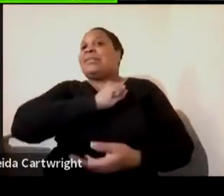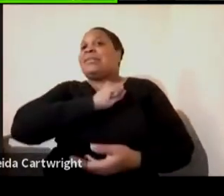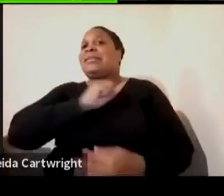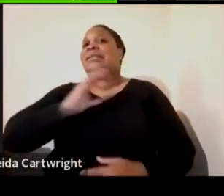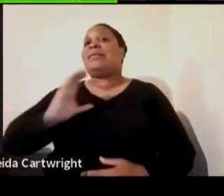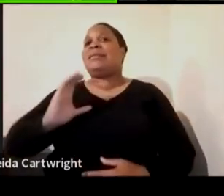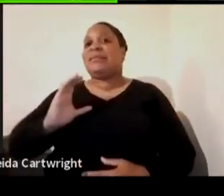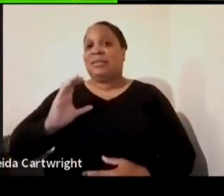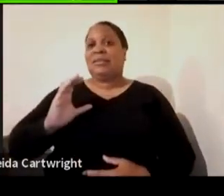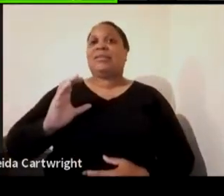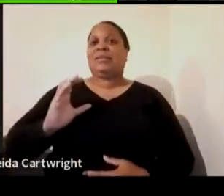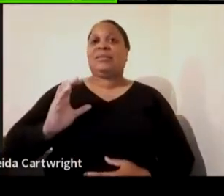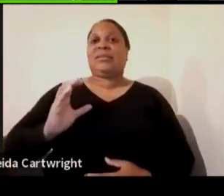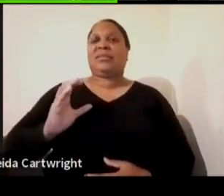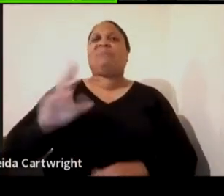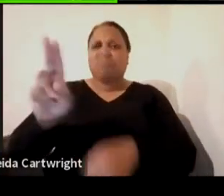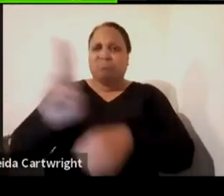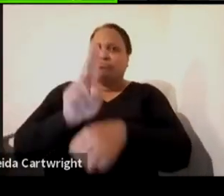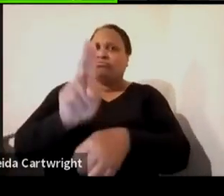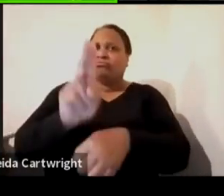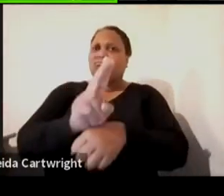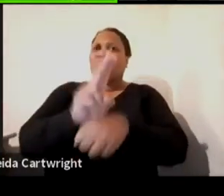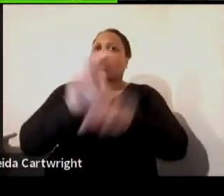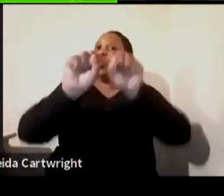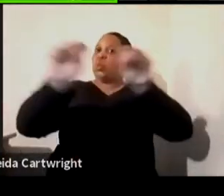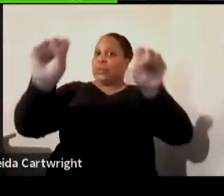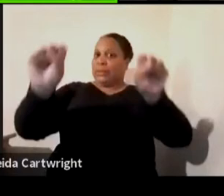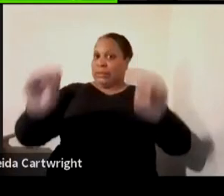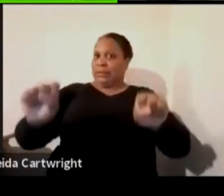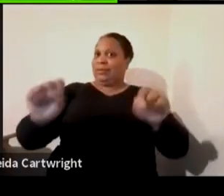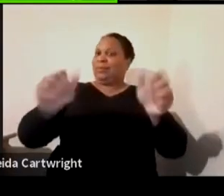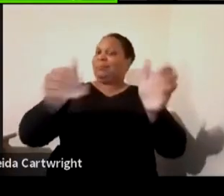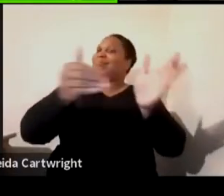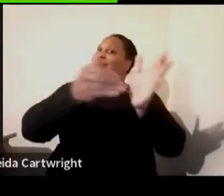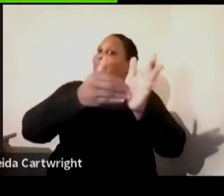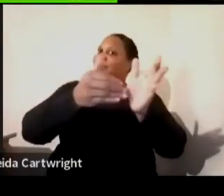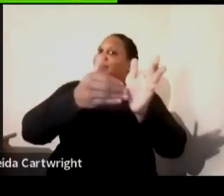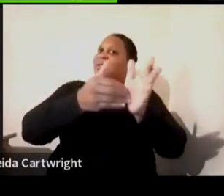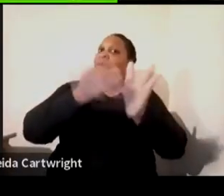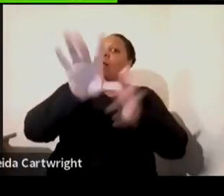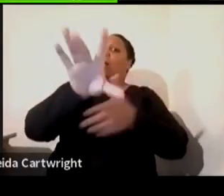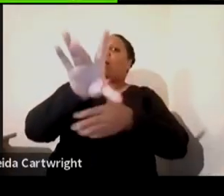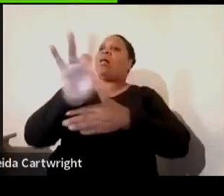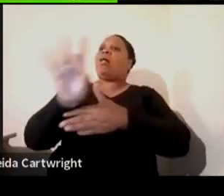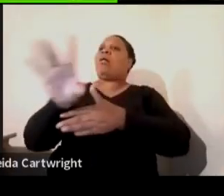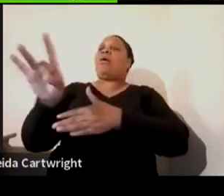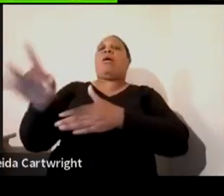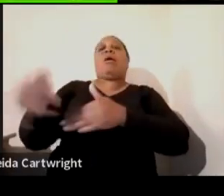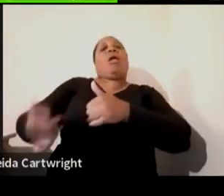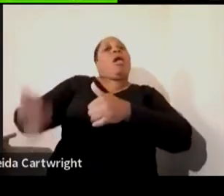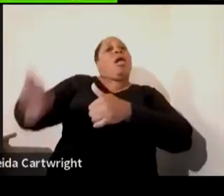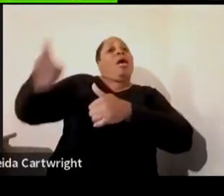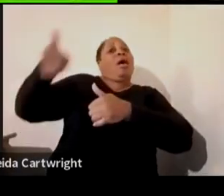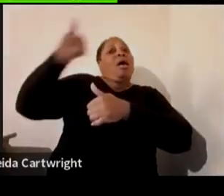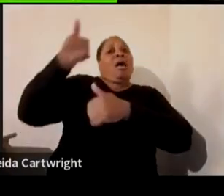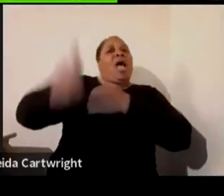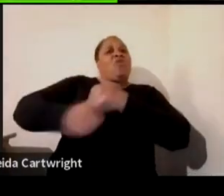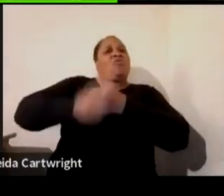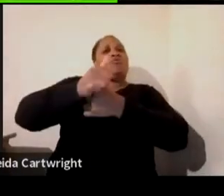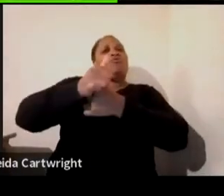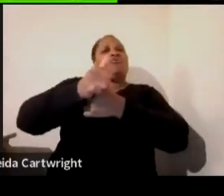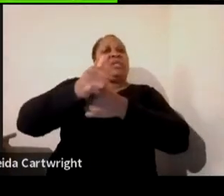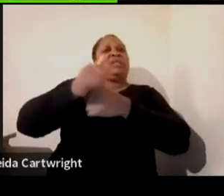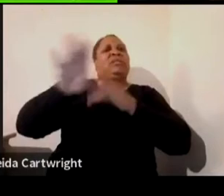gonna use a system that would, again, identify those who are at higher risk based on age and those